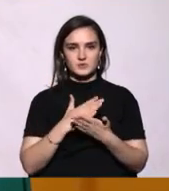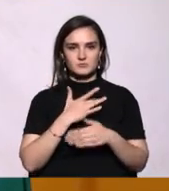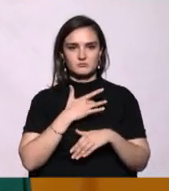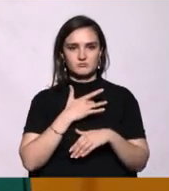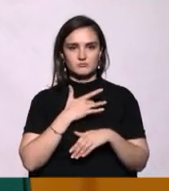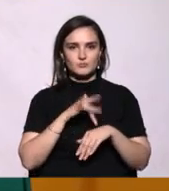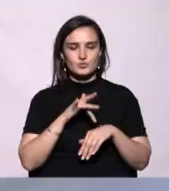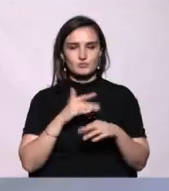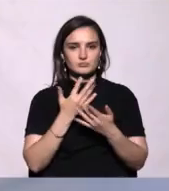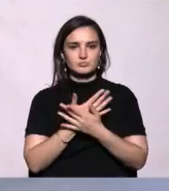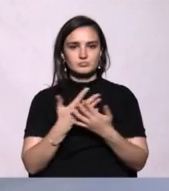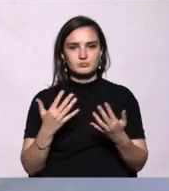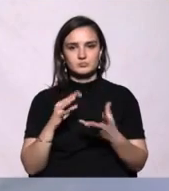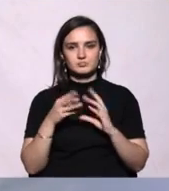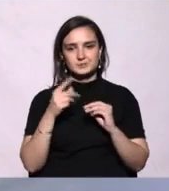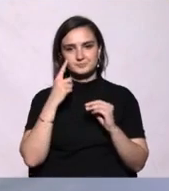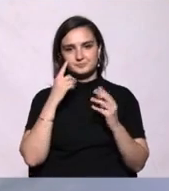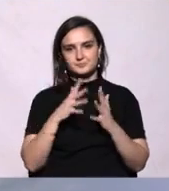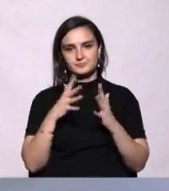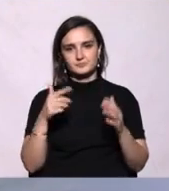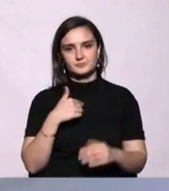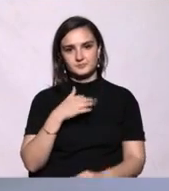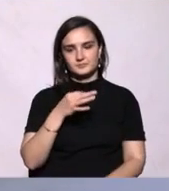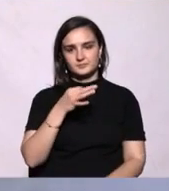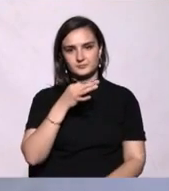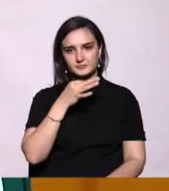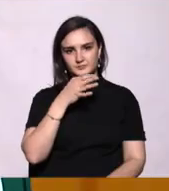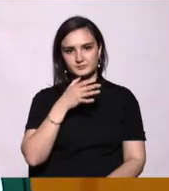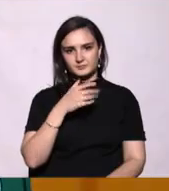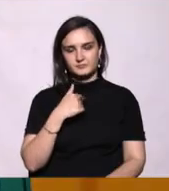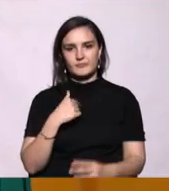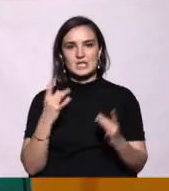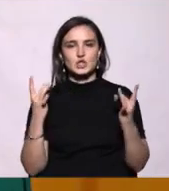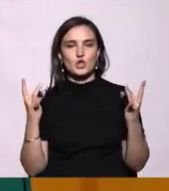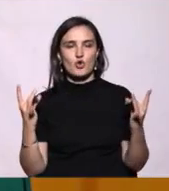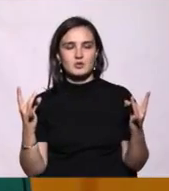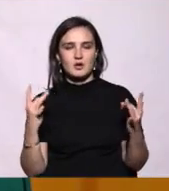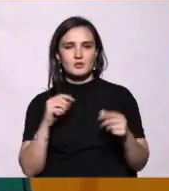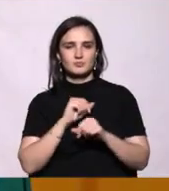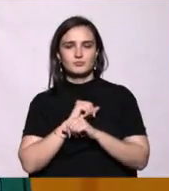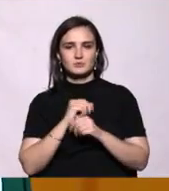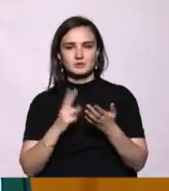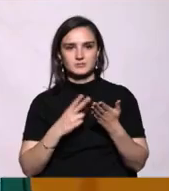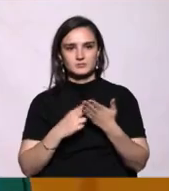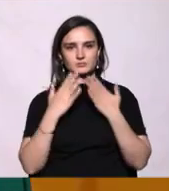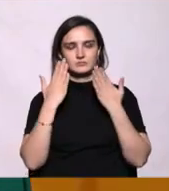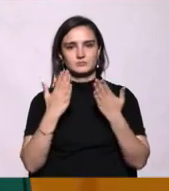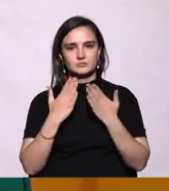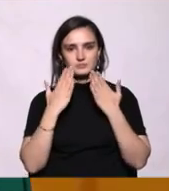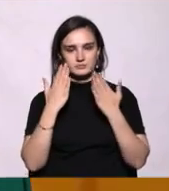but mostly I like doing yoga, reading books,